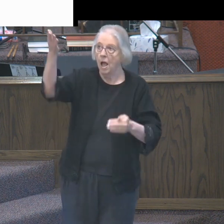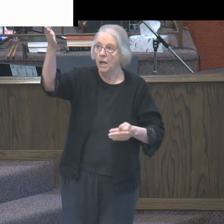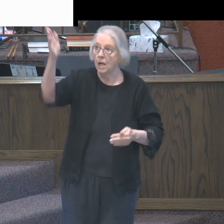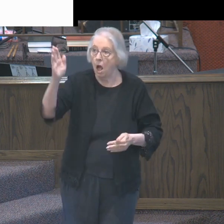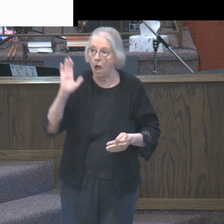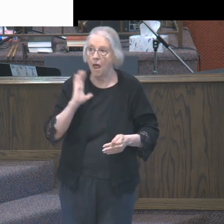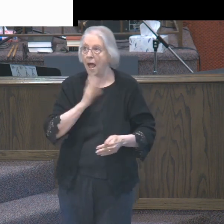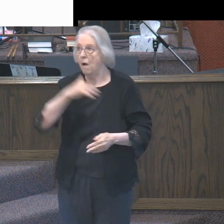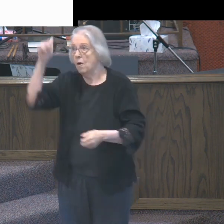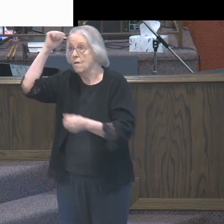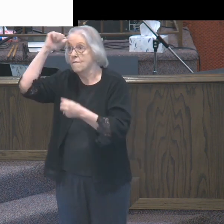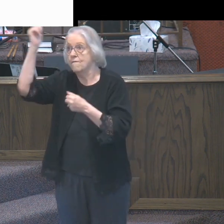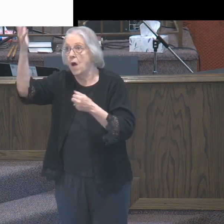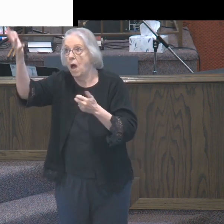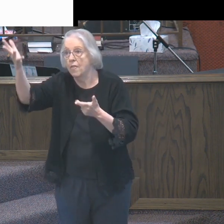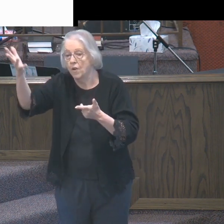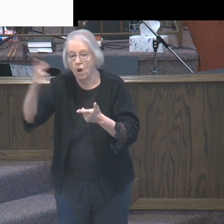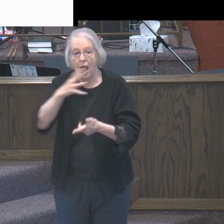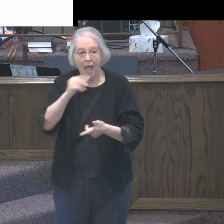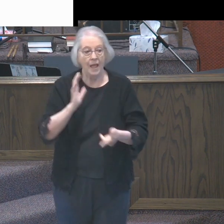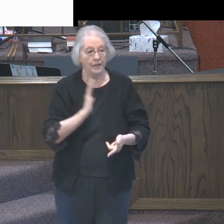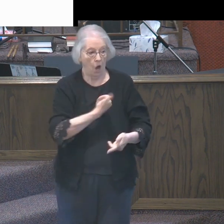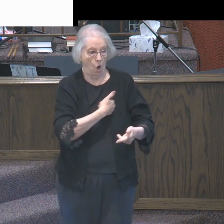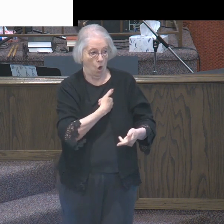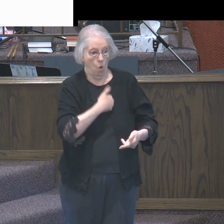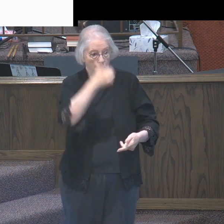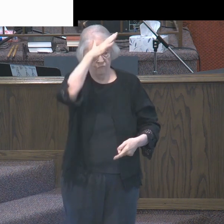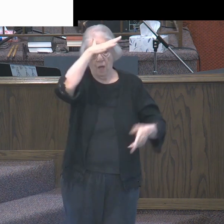time on is, what are you bringing into this marriage?